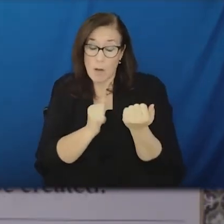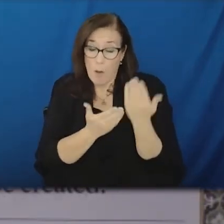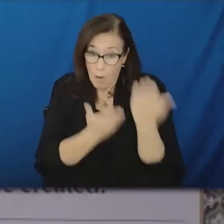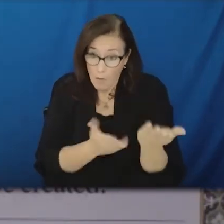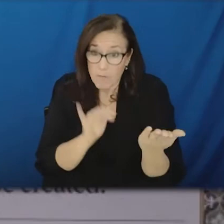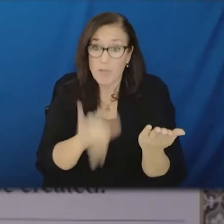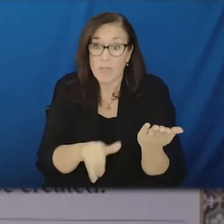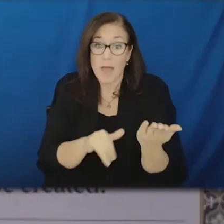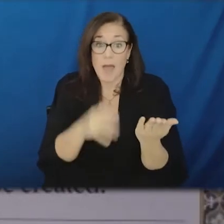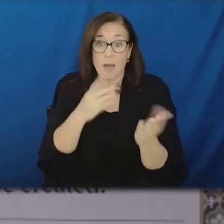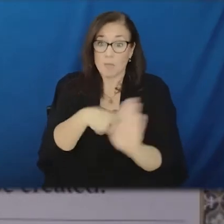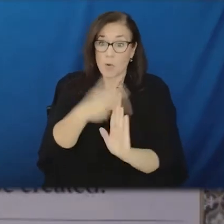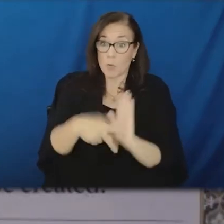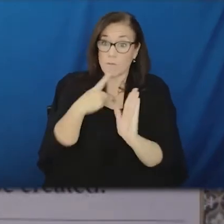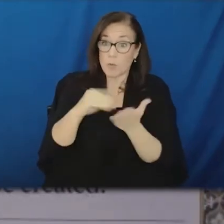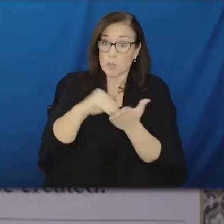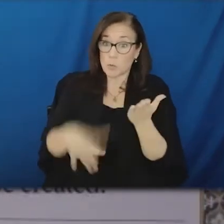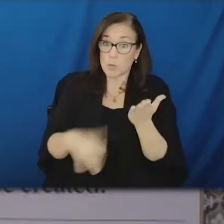opportunity.